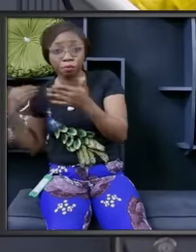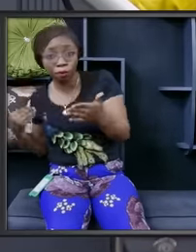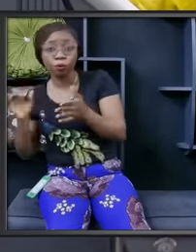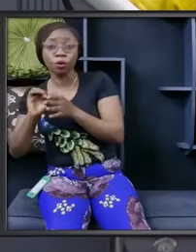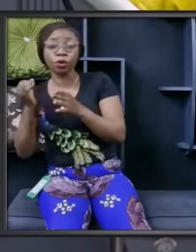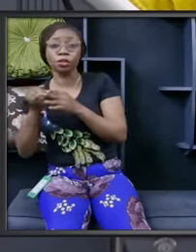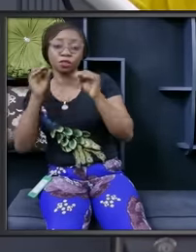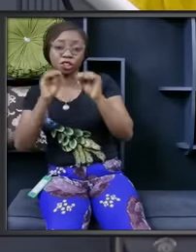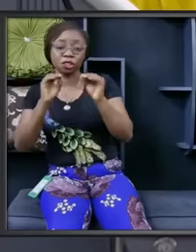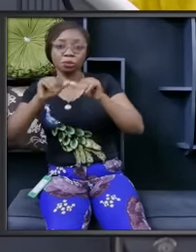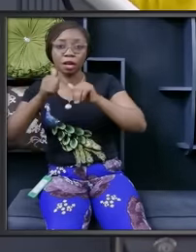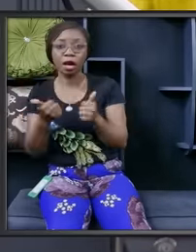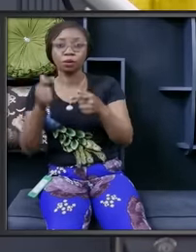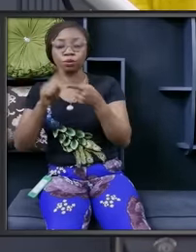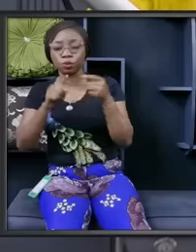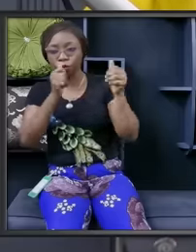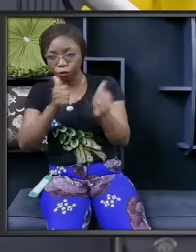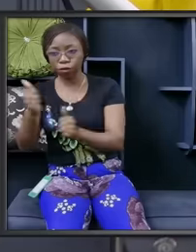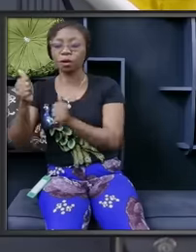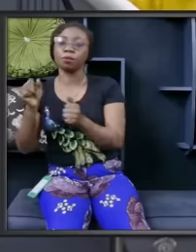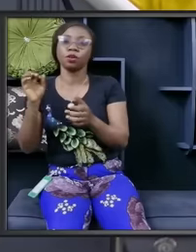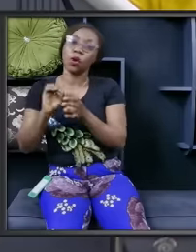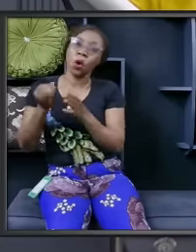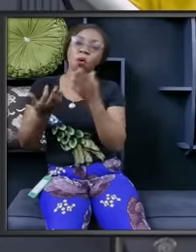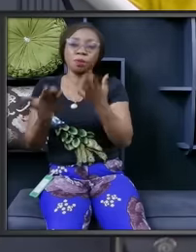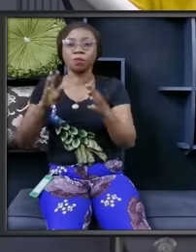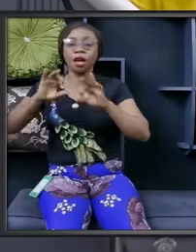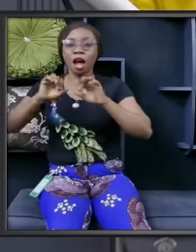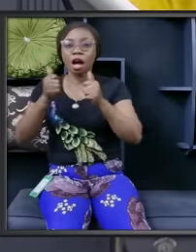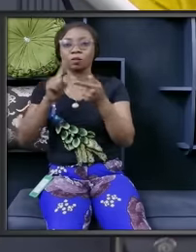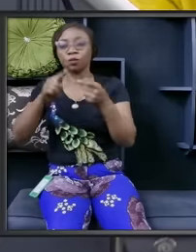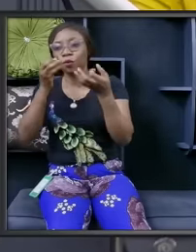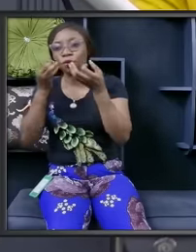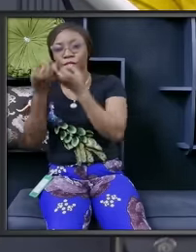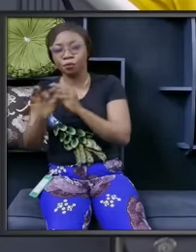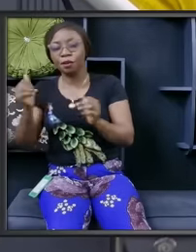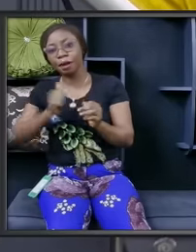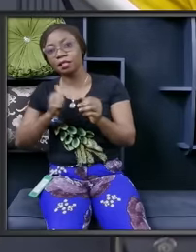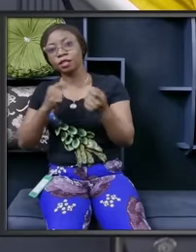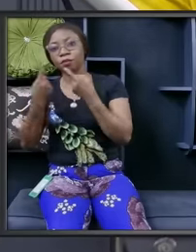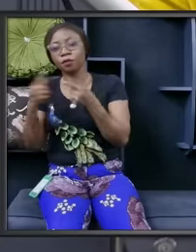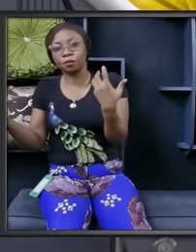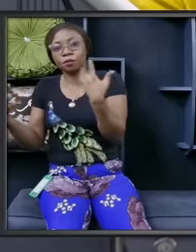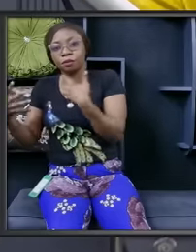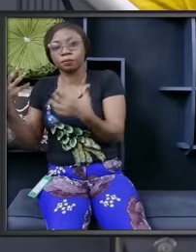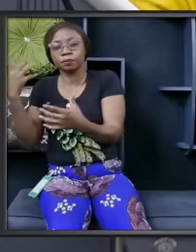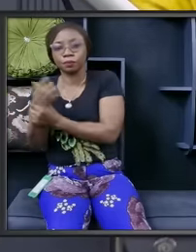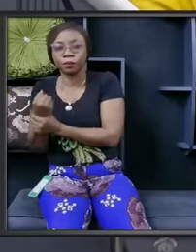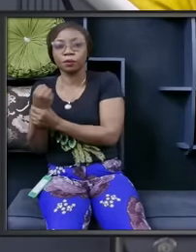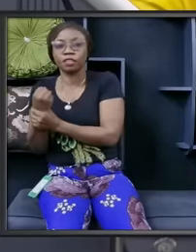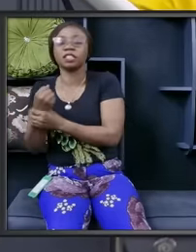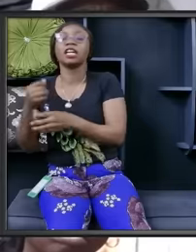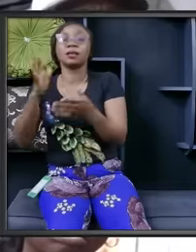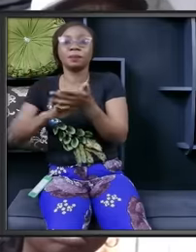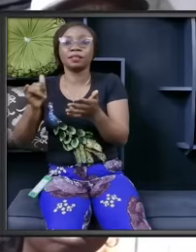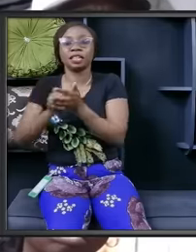I go take how a follow up. How to free yourself from yes, the bondage. That is what he believes. Okay. Then he believes, say, man, any